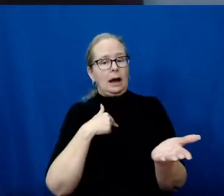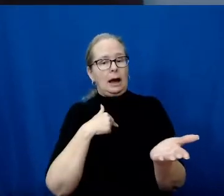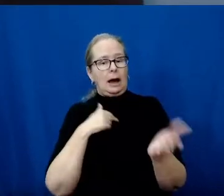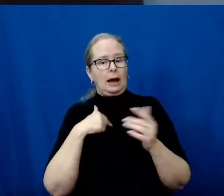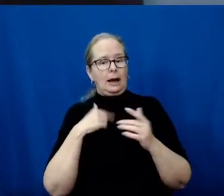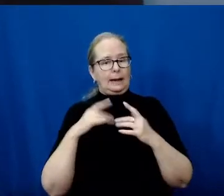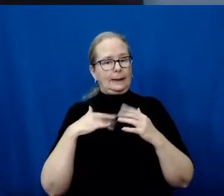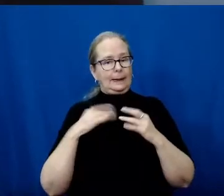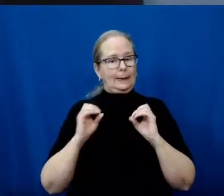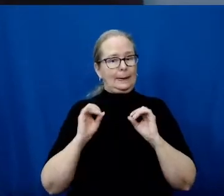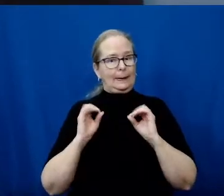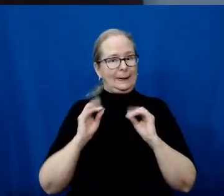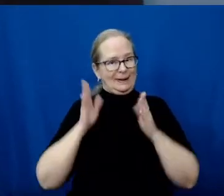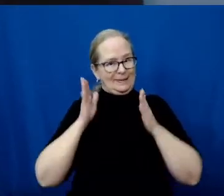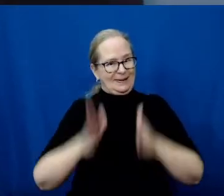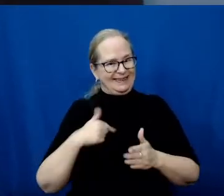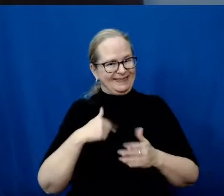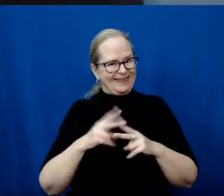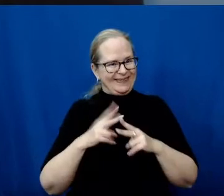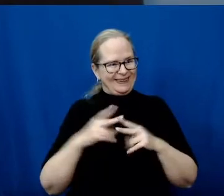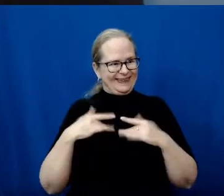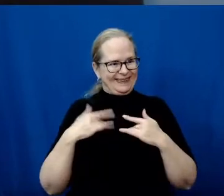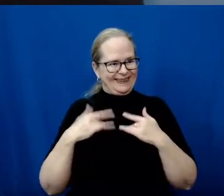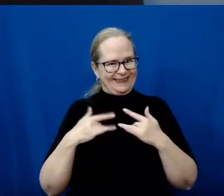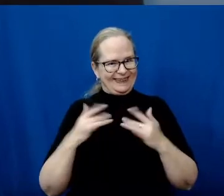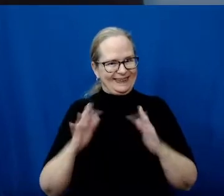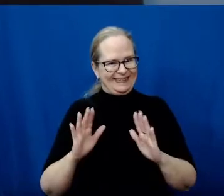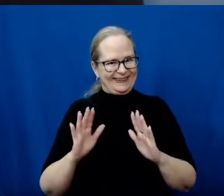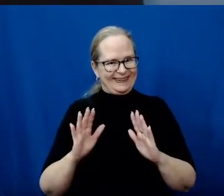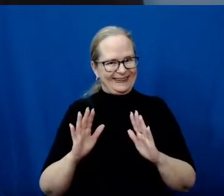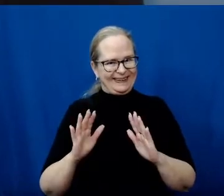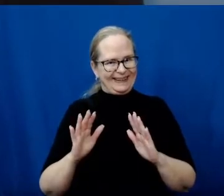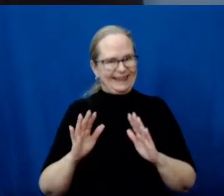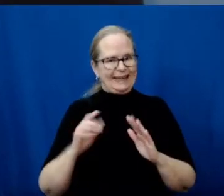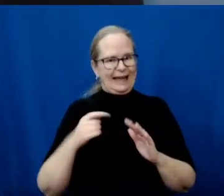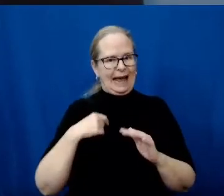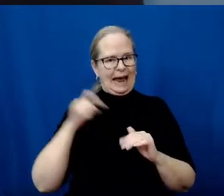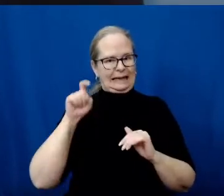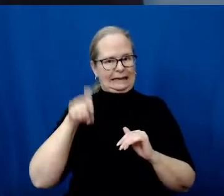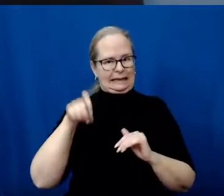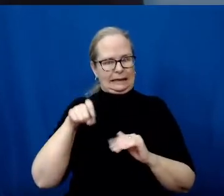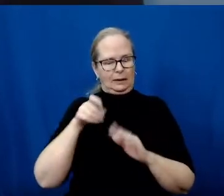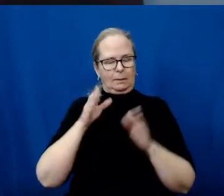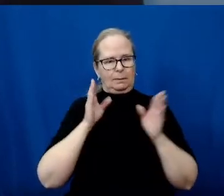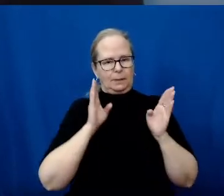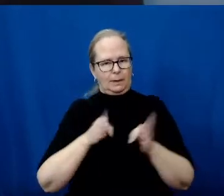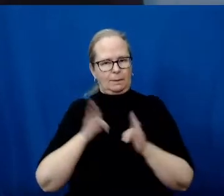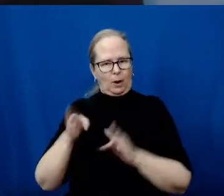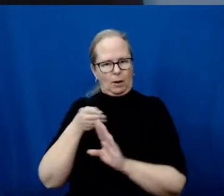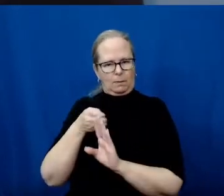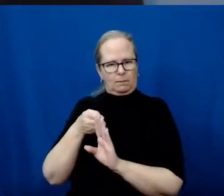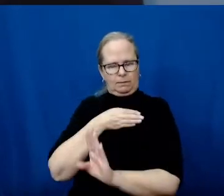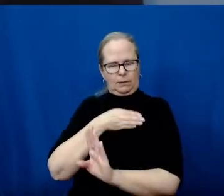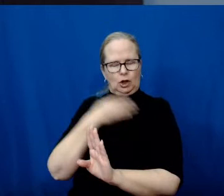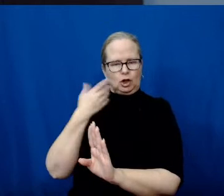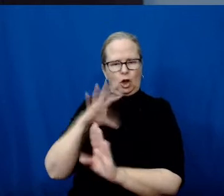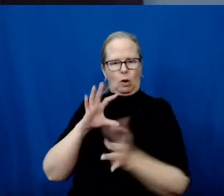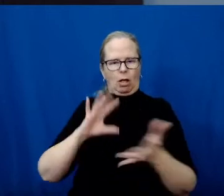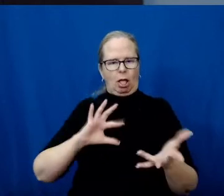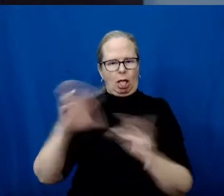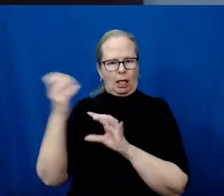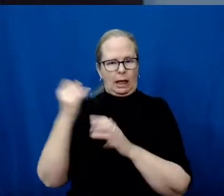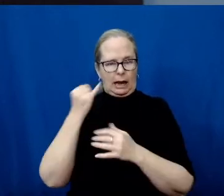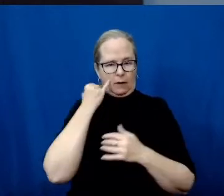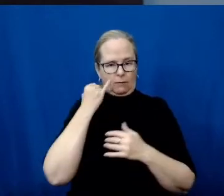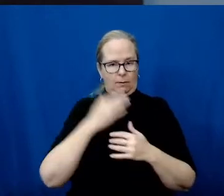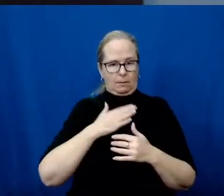need to pre-plan to prevent disaster. So if my credit card and I felt comfortable, talk me